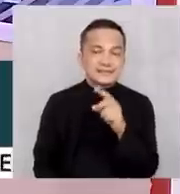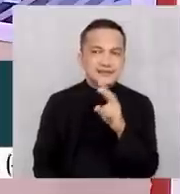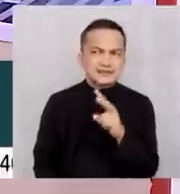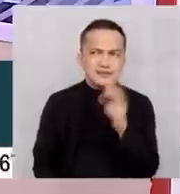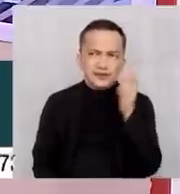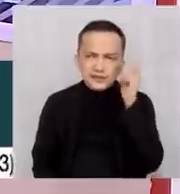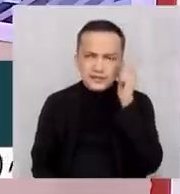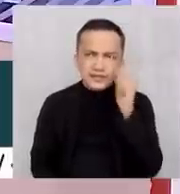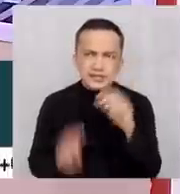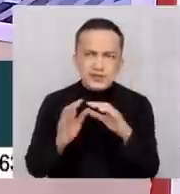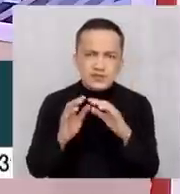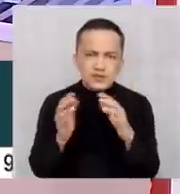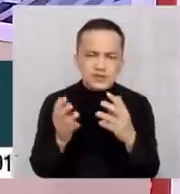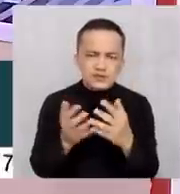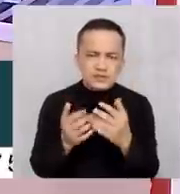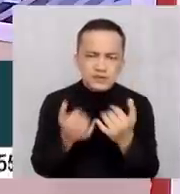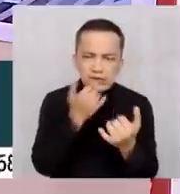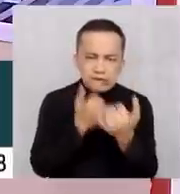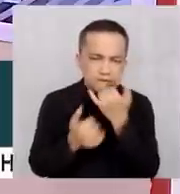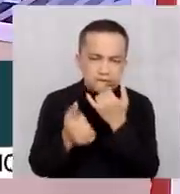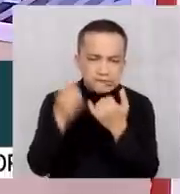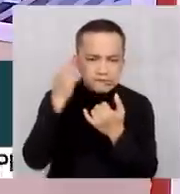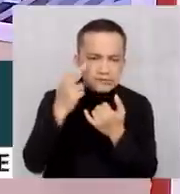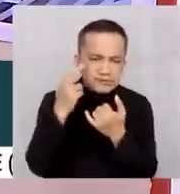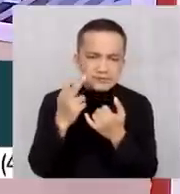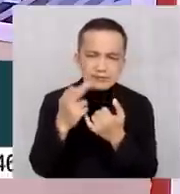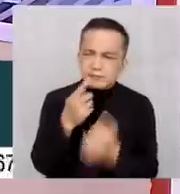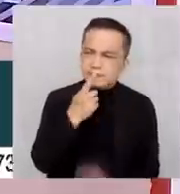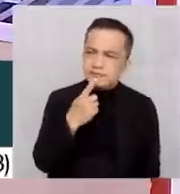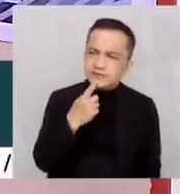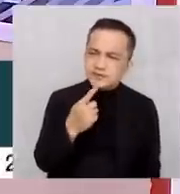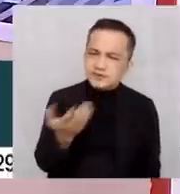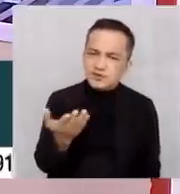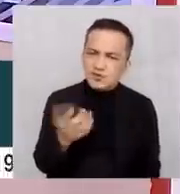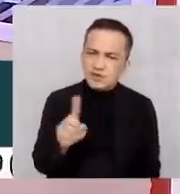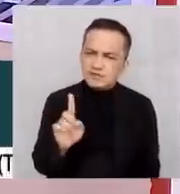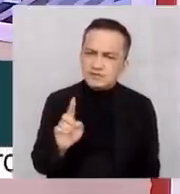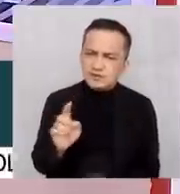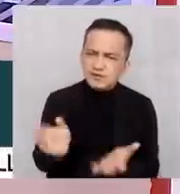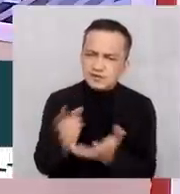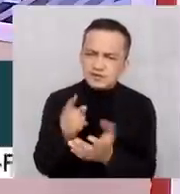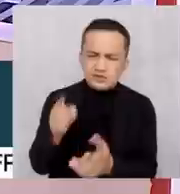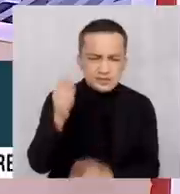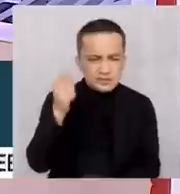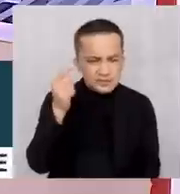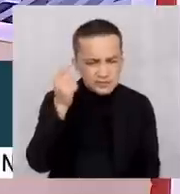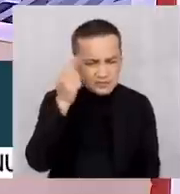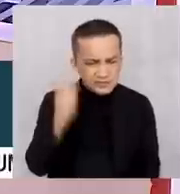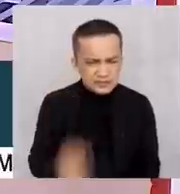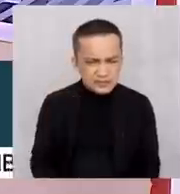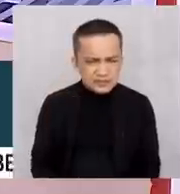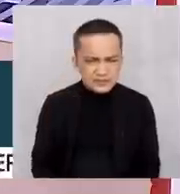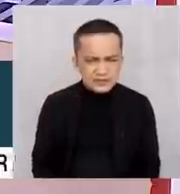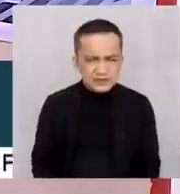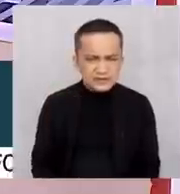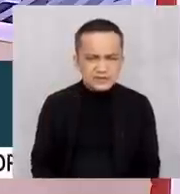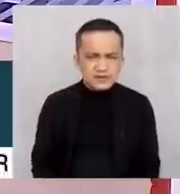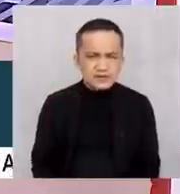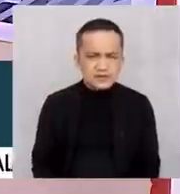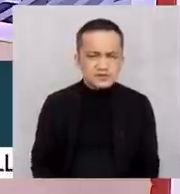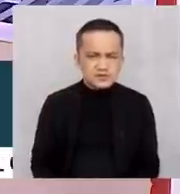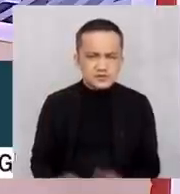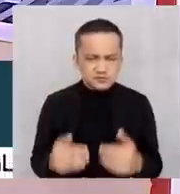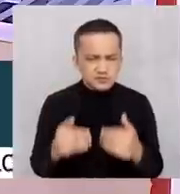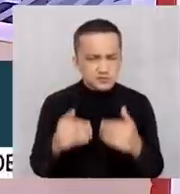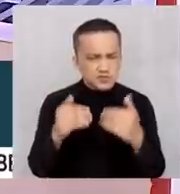the world for the wrong reasons. So let me ask you first, what prompted you to think that or to move that to call for an